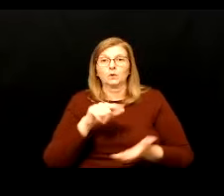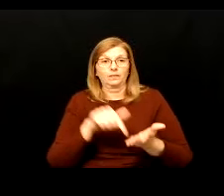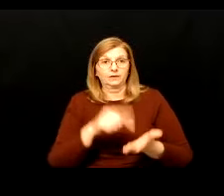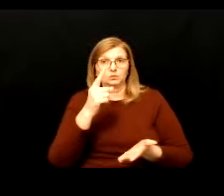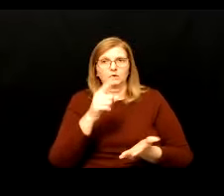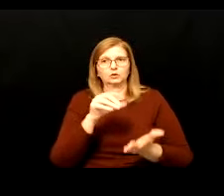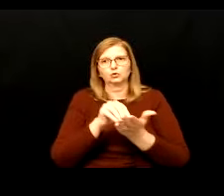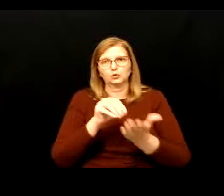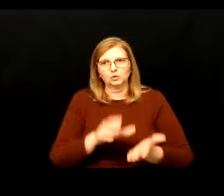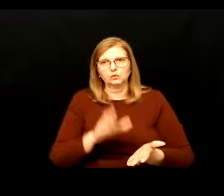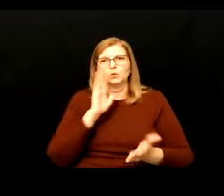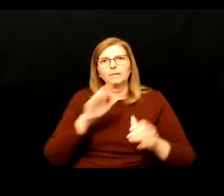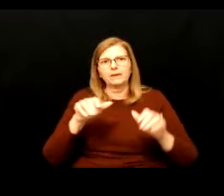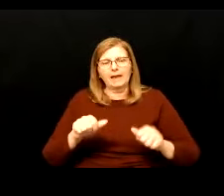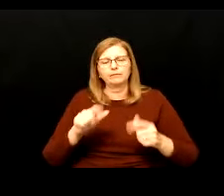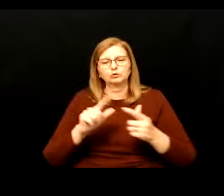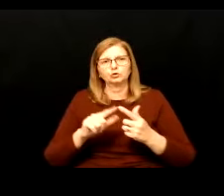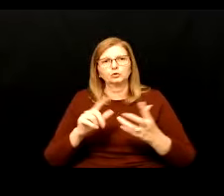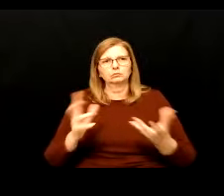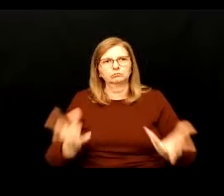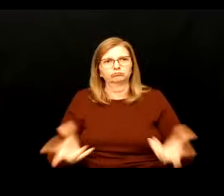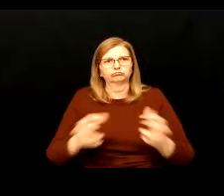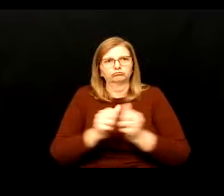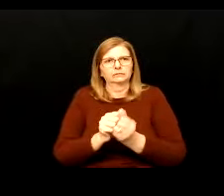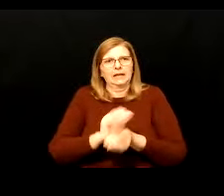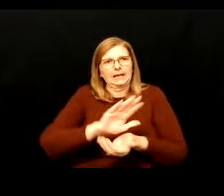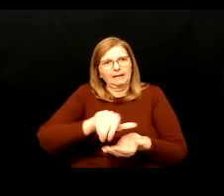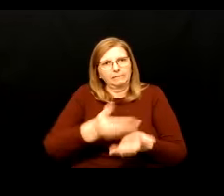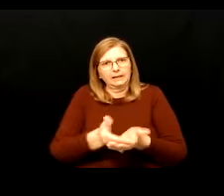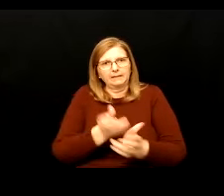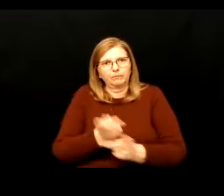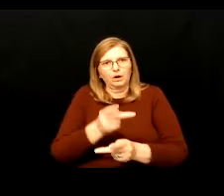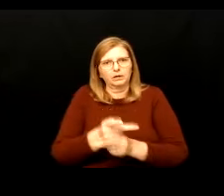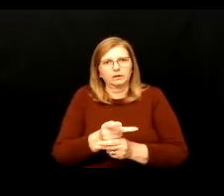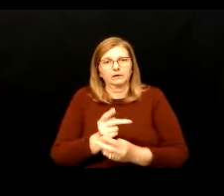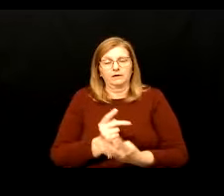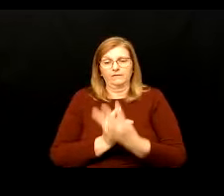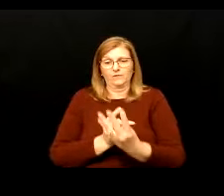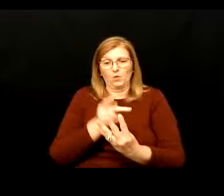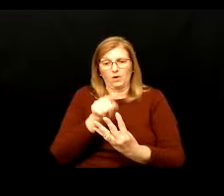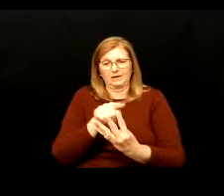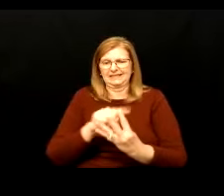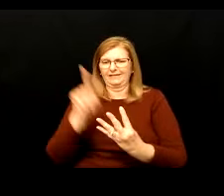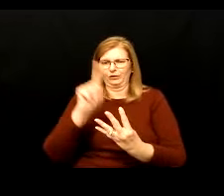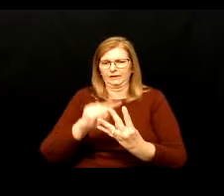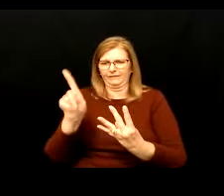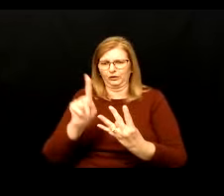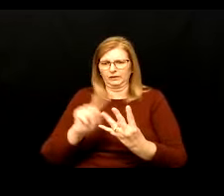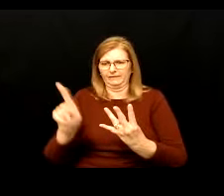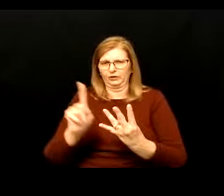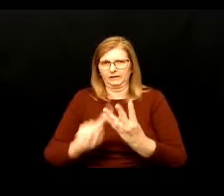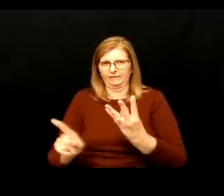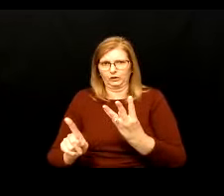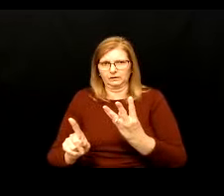able to assemble a complete product using 4 non-similar items with visual